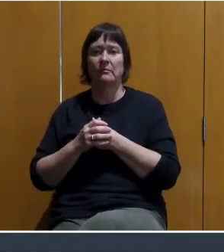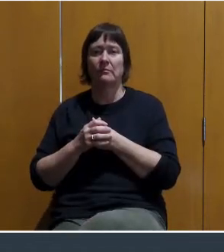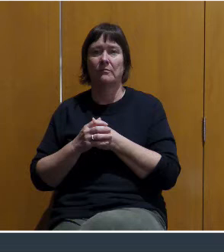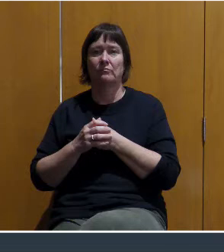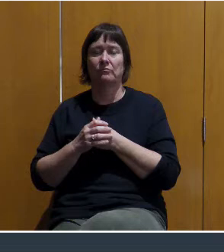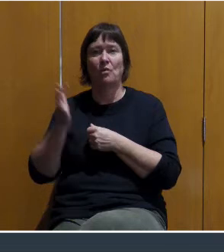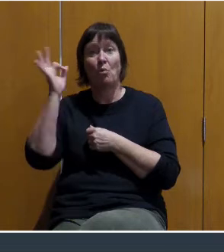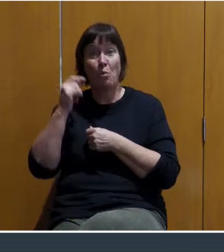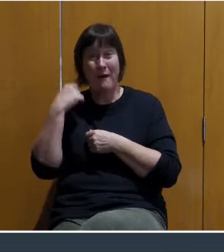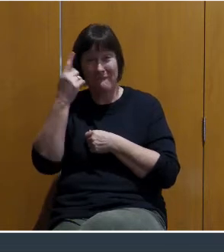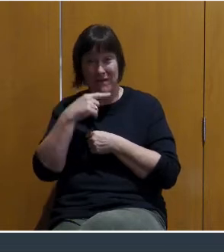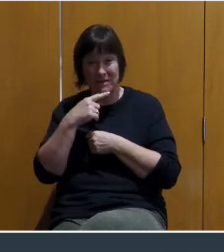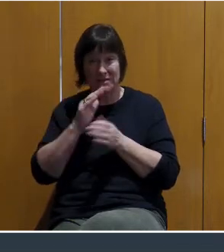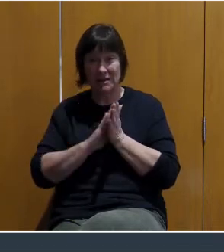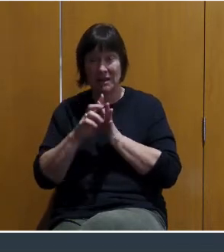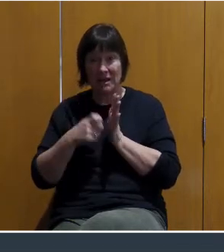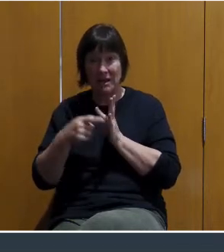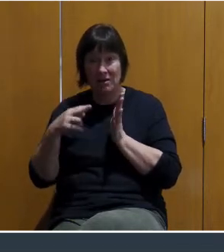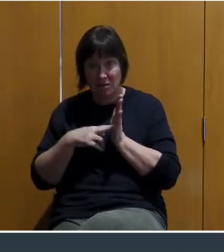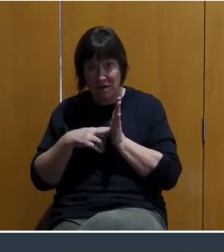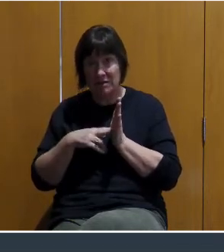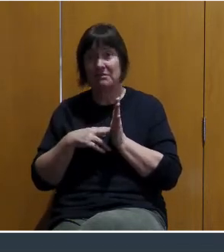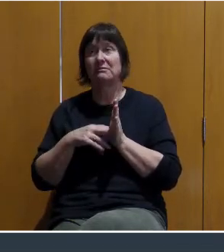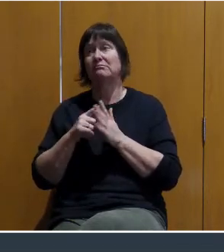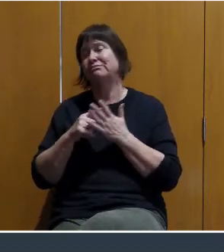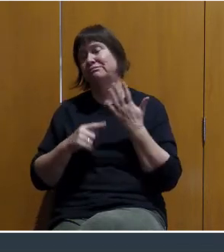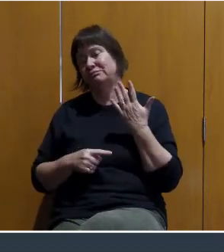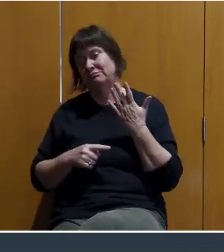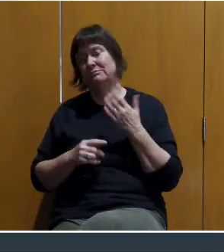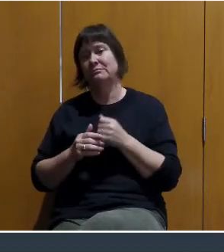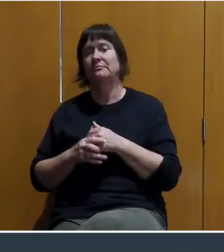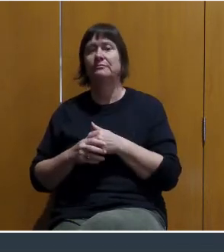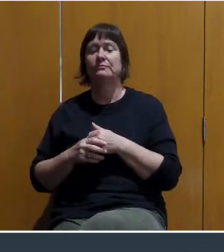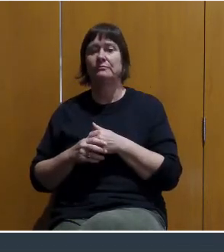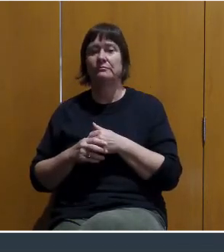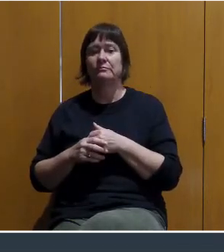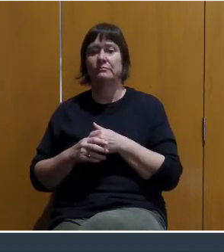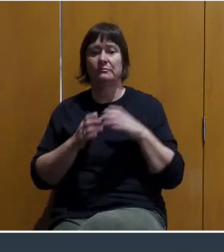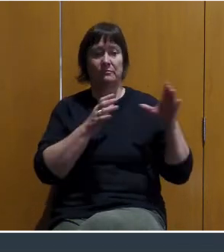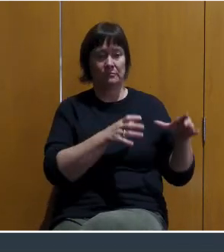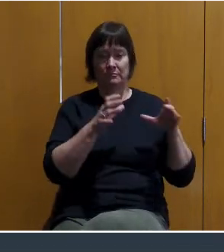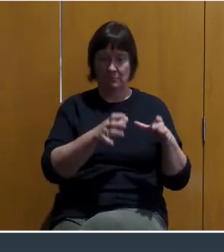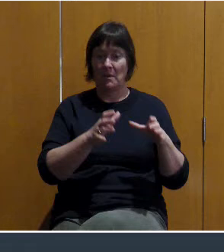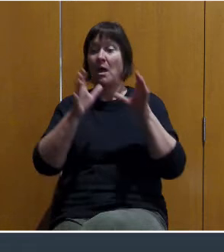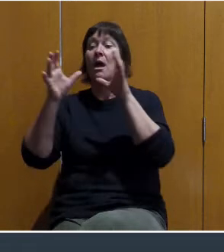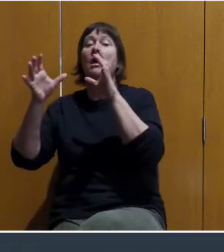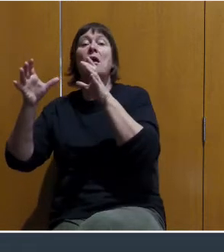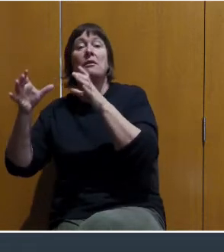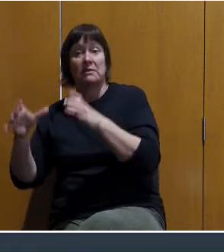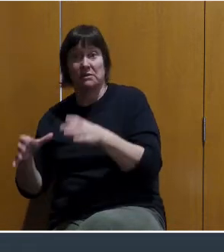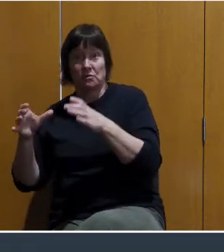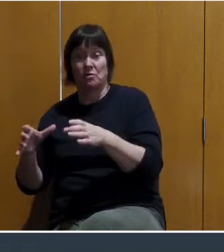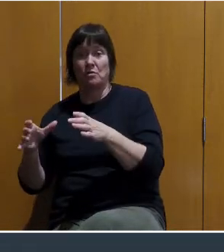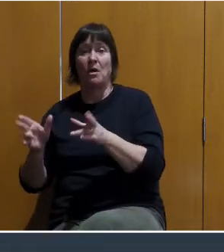white-faced heron, Australasian harrier, amongst many others. So then there's the common and the